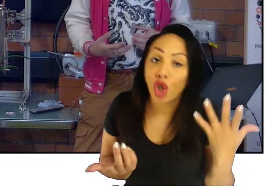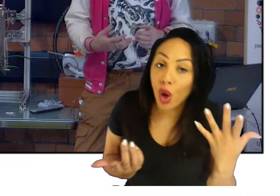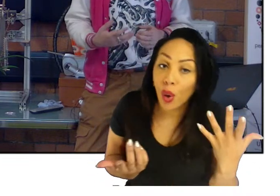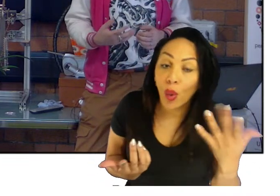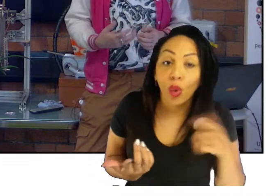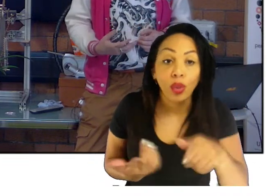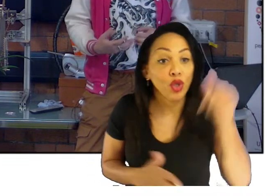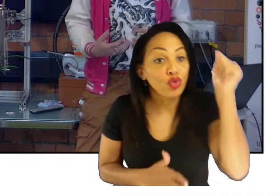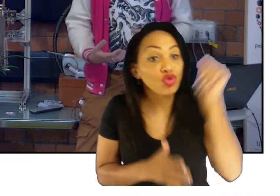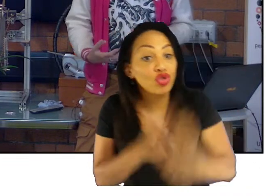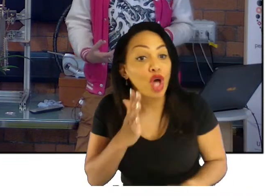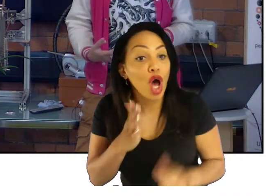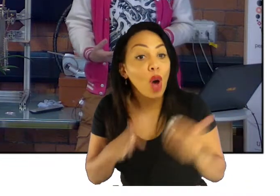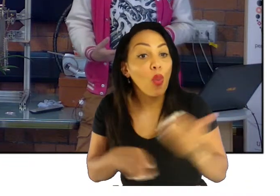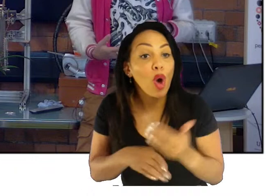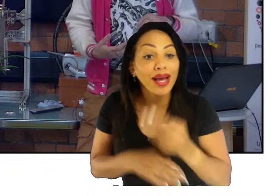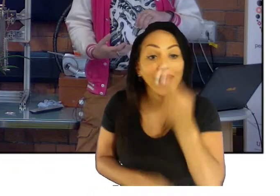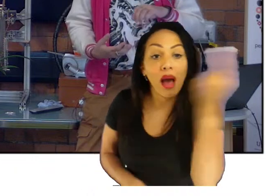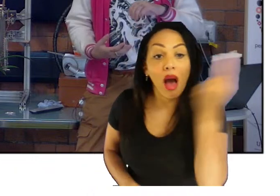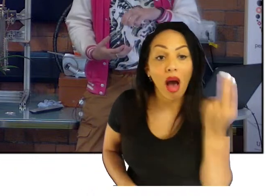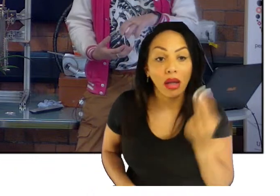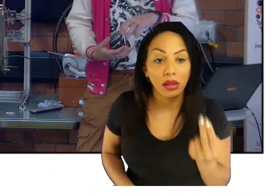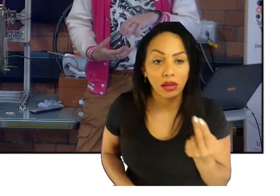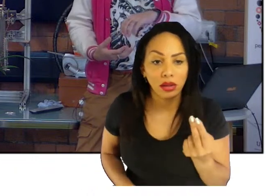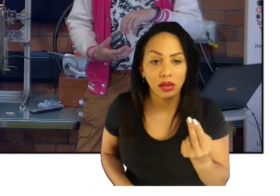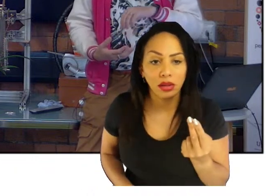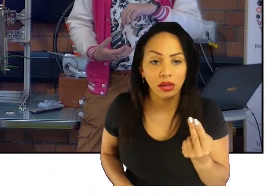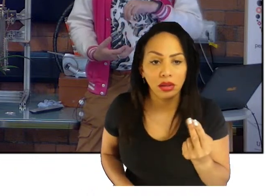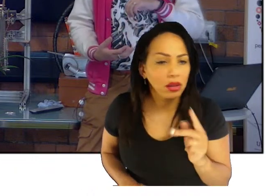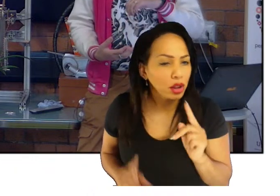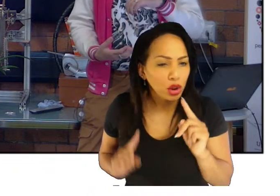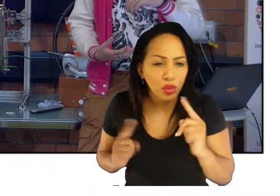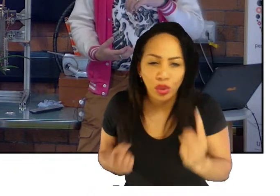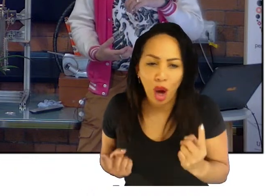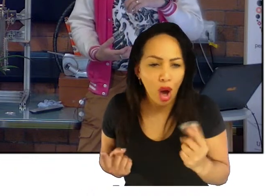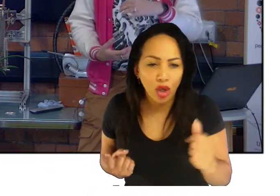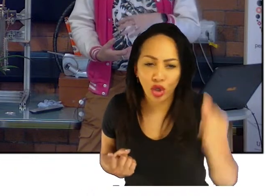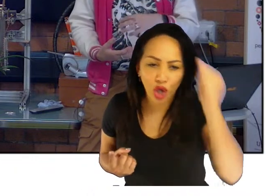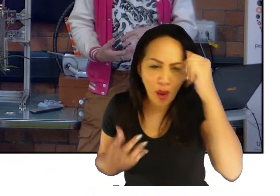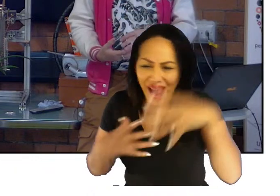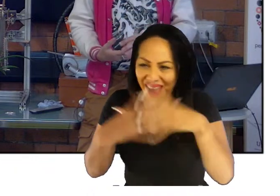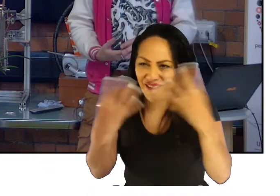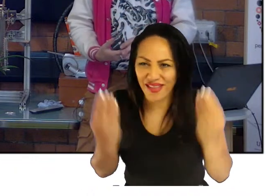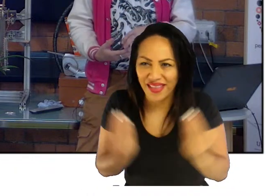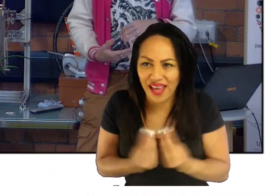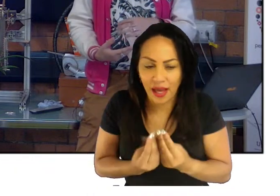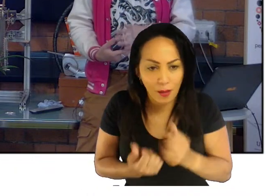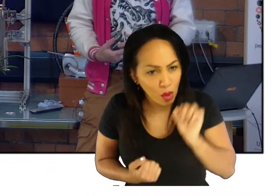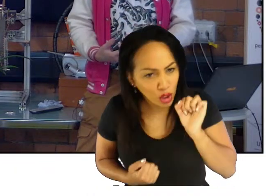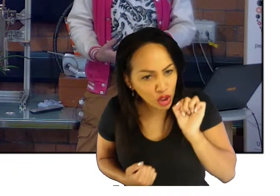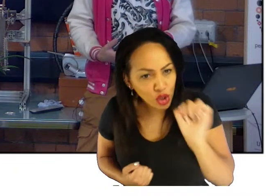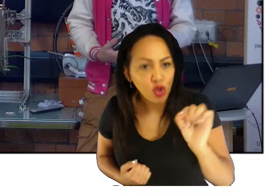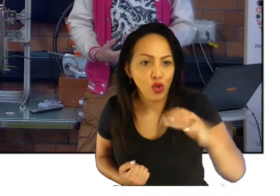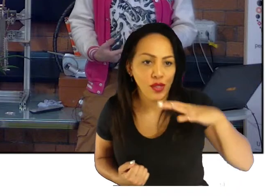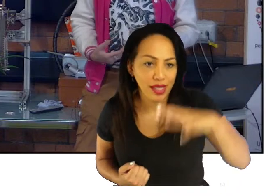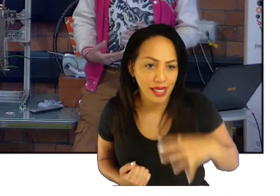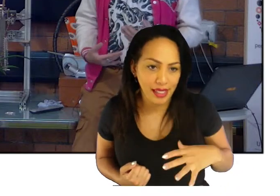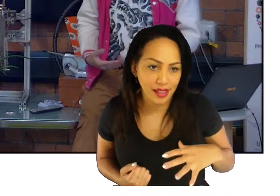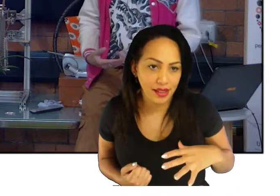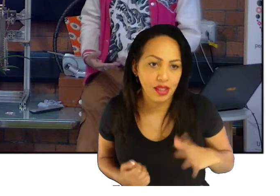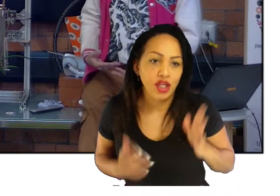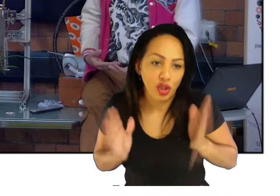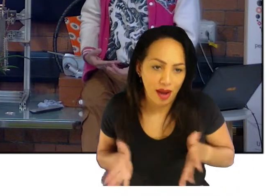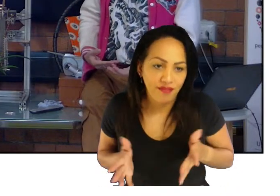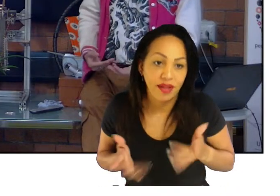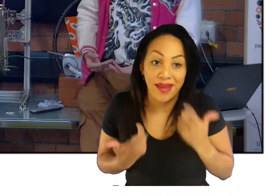answers to your care. You can be kind to yourself when it goes wrong. Be kind to yourself when